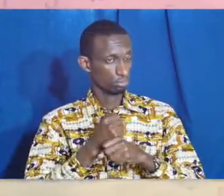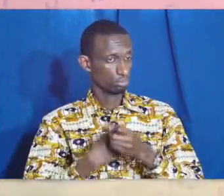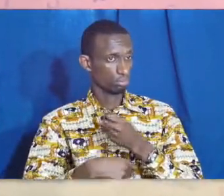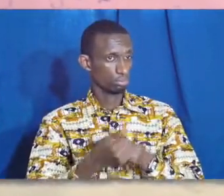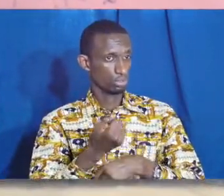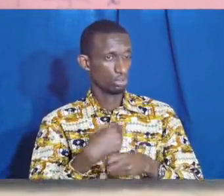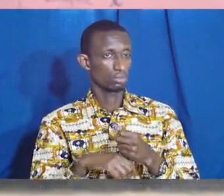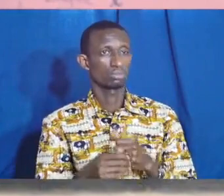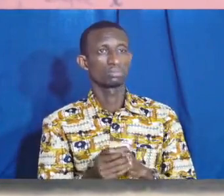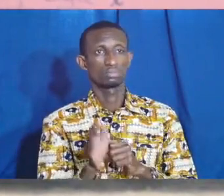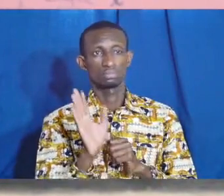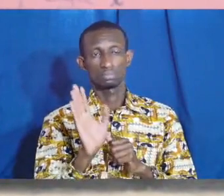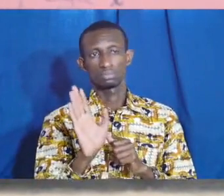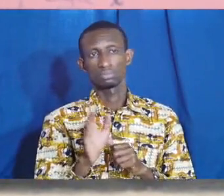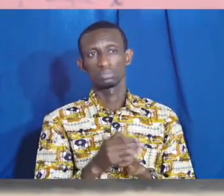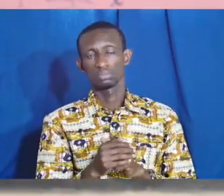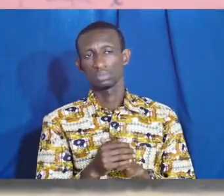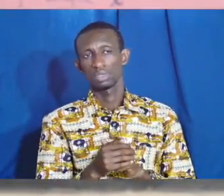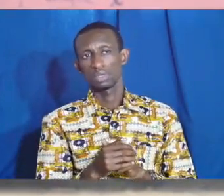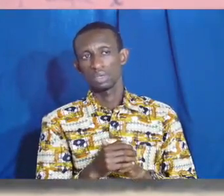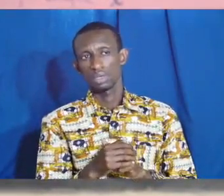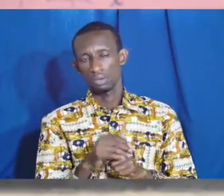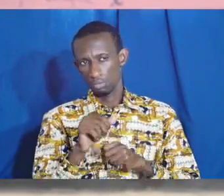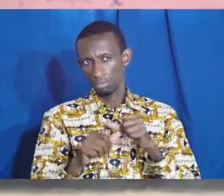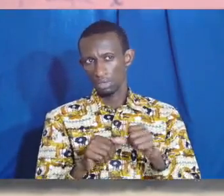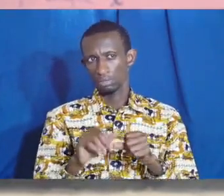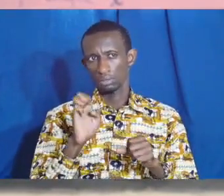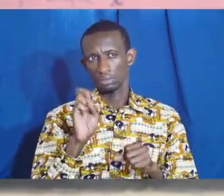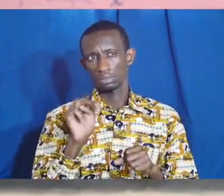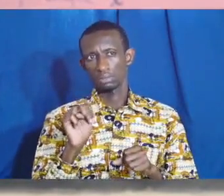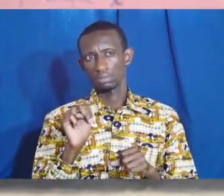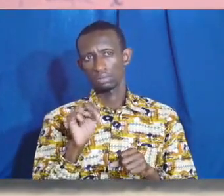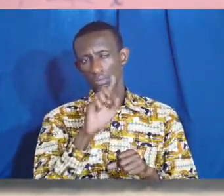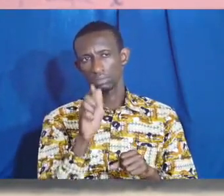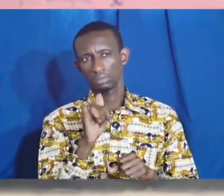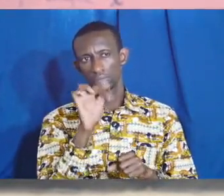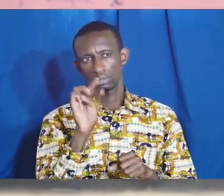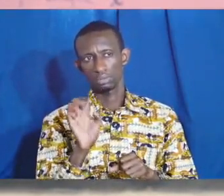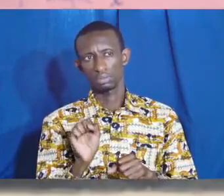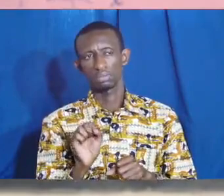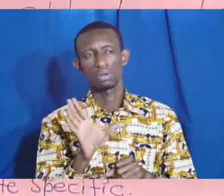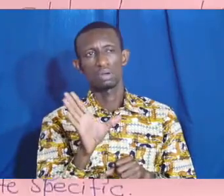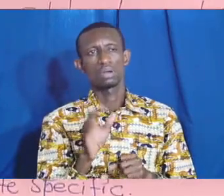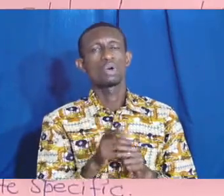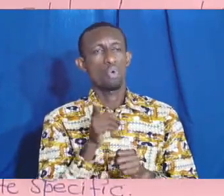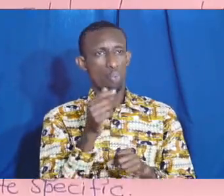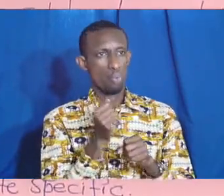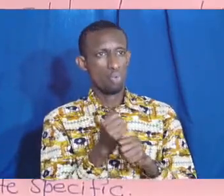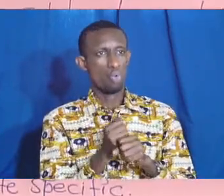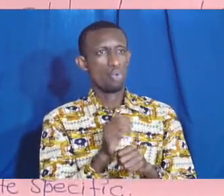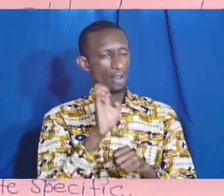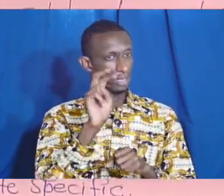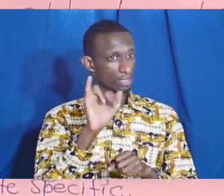about enzymes. Number 1 is asking you to distinguish between enzymes and other catalysts.